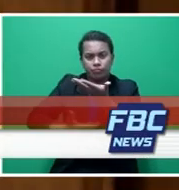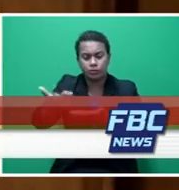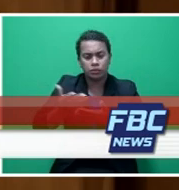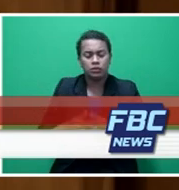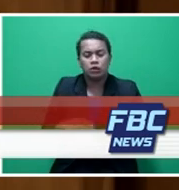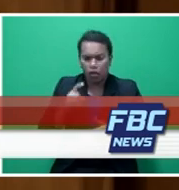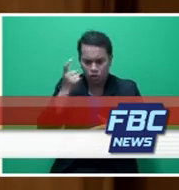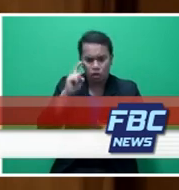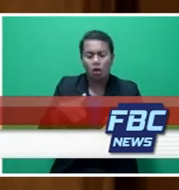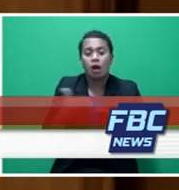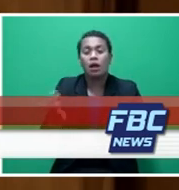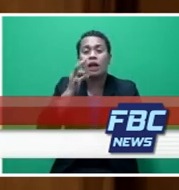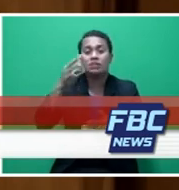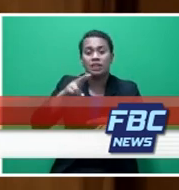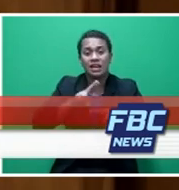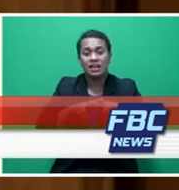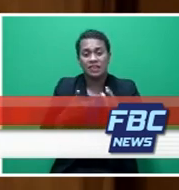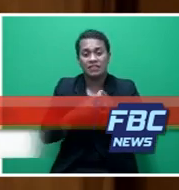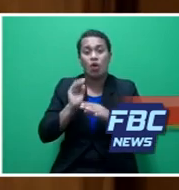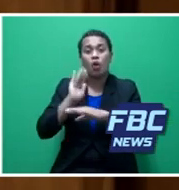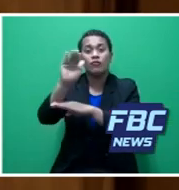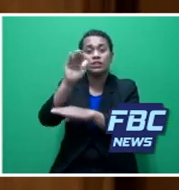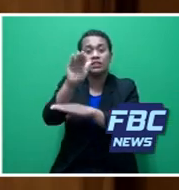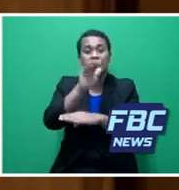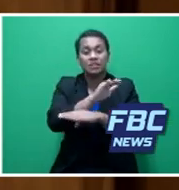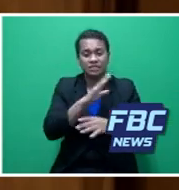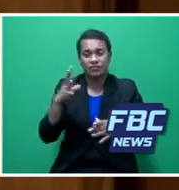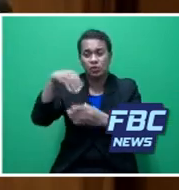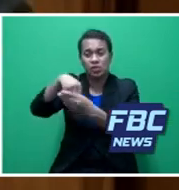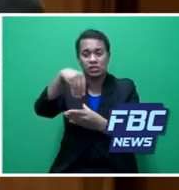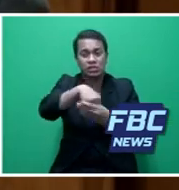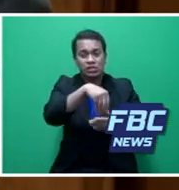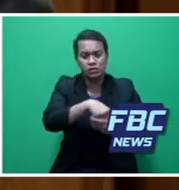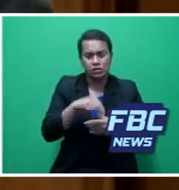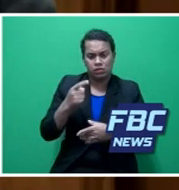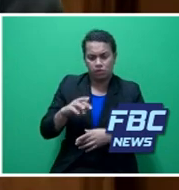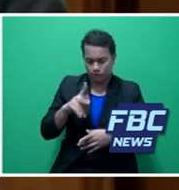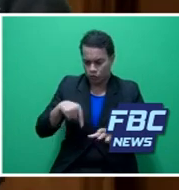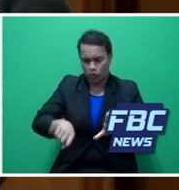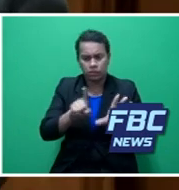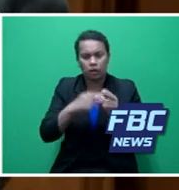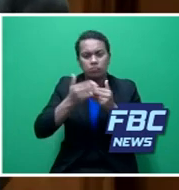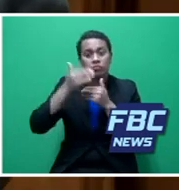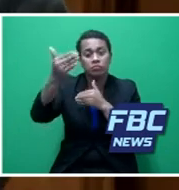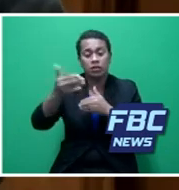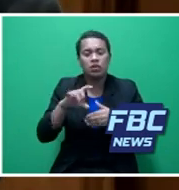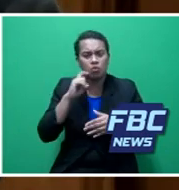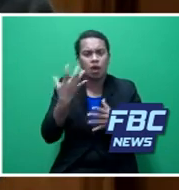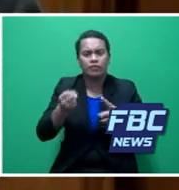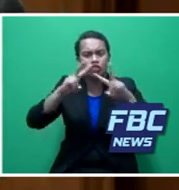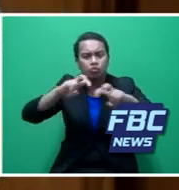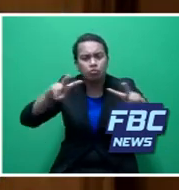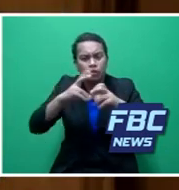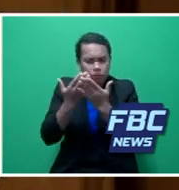or FFA to undertake regional study over the coming year. The study will center around